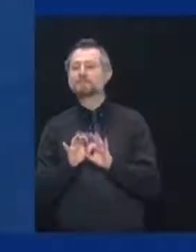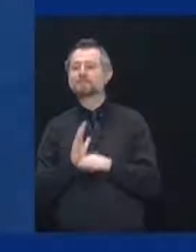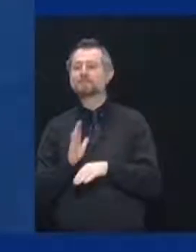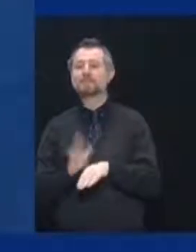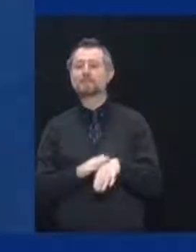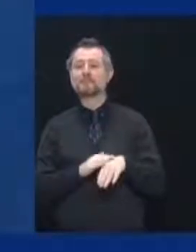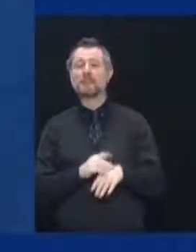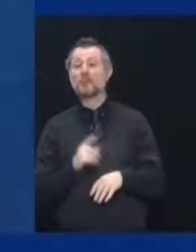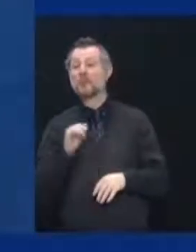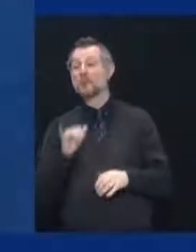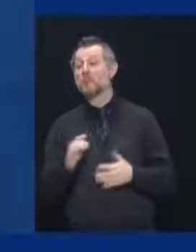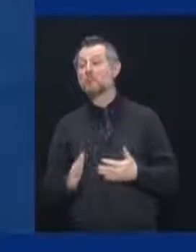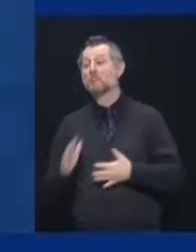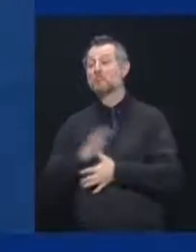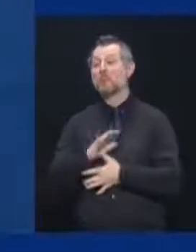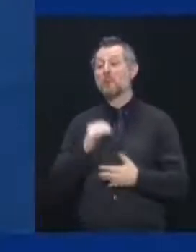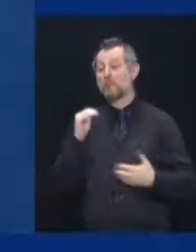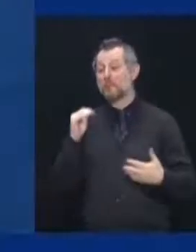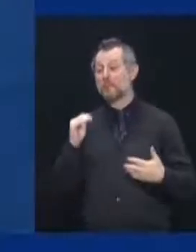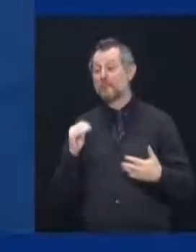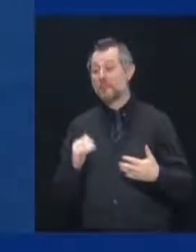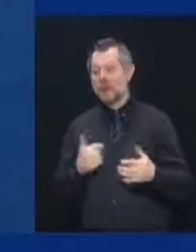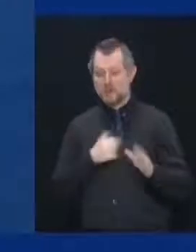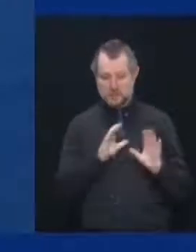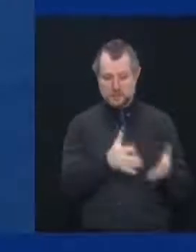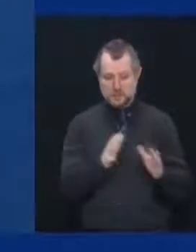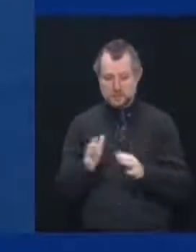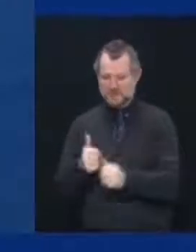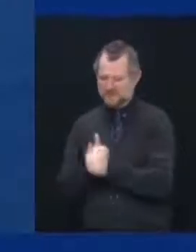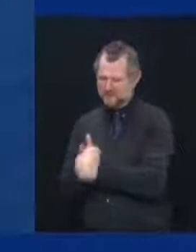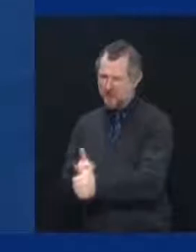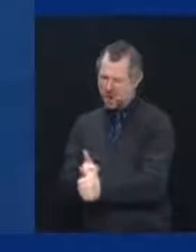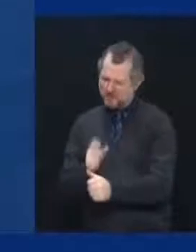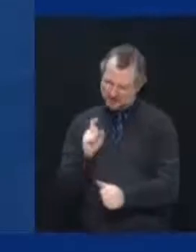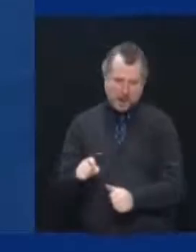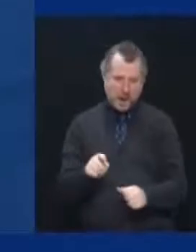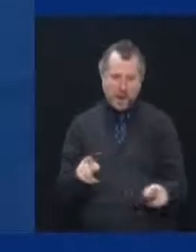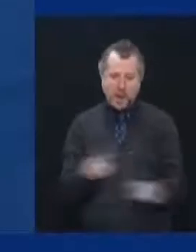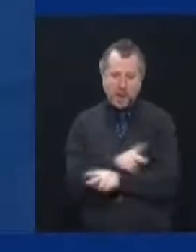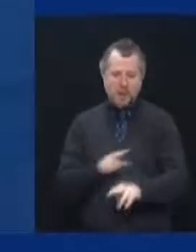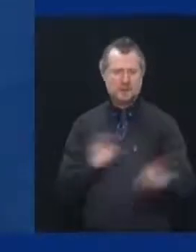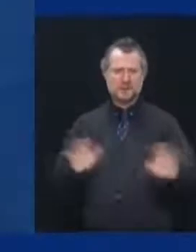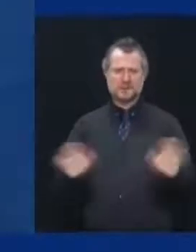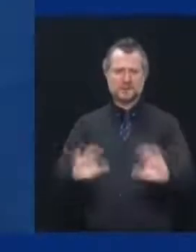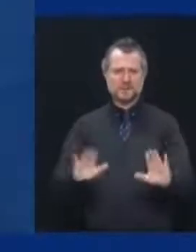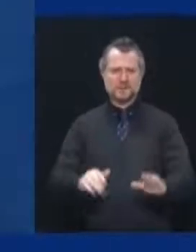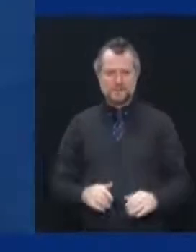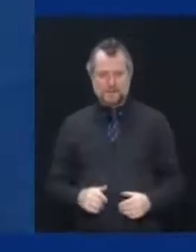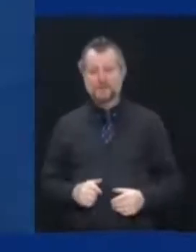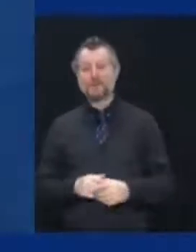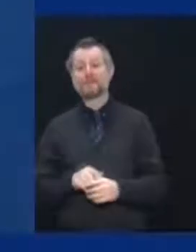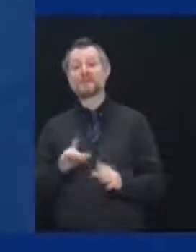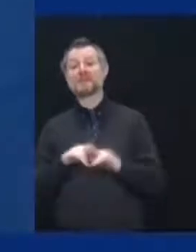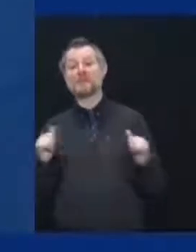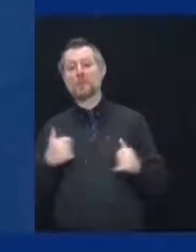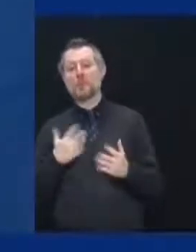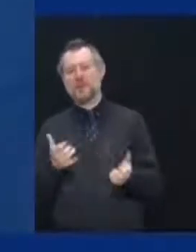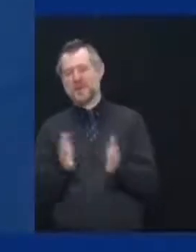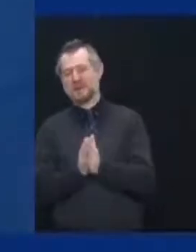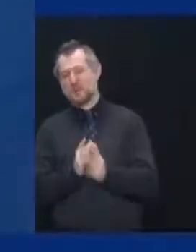these prioritizations are met. We also are asking the